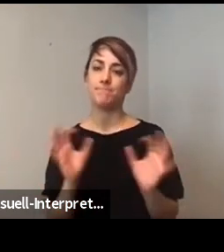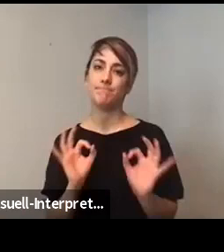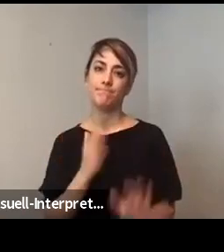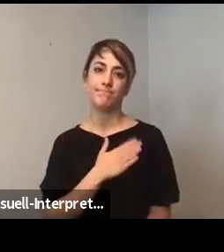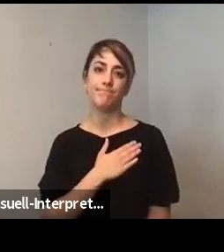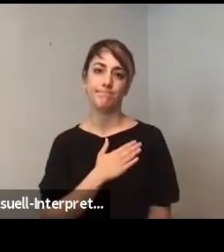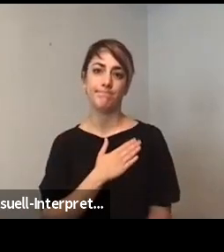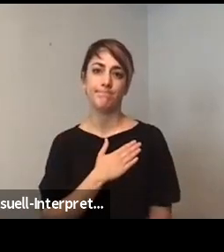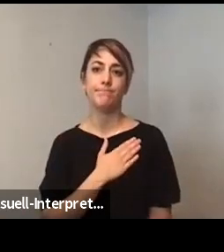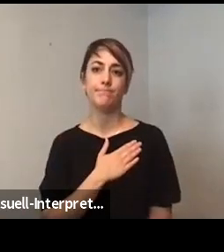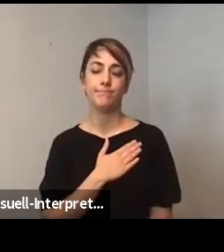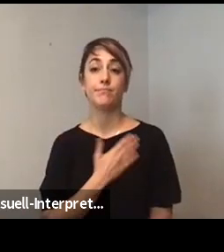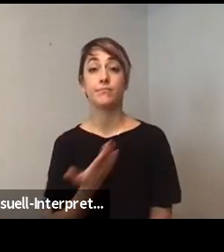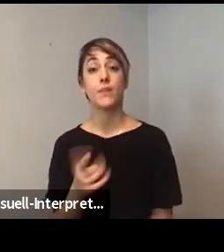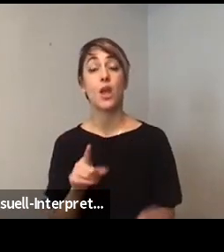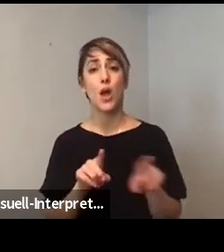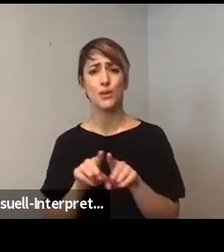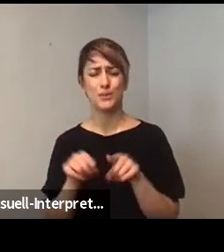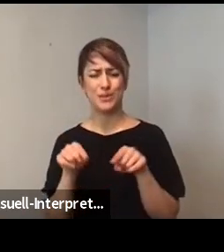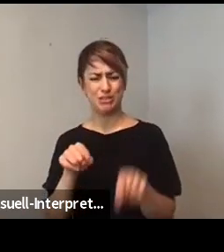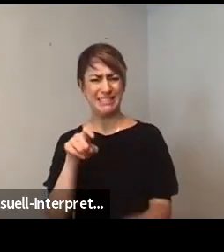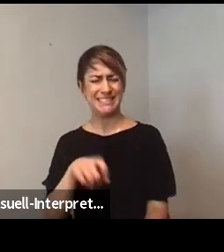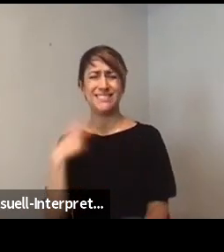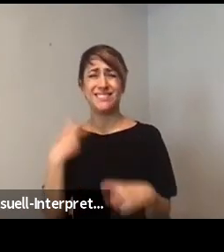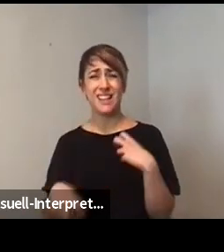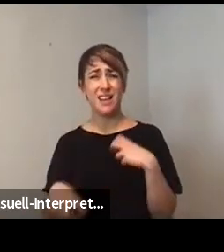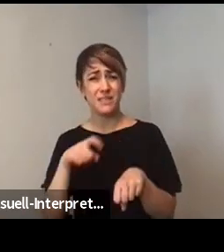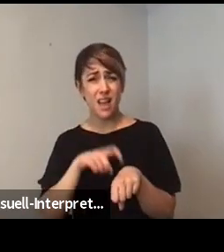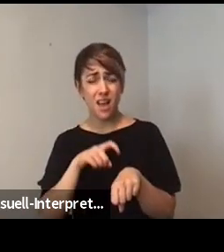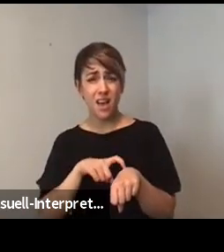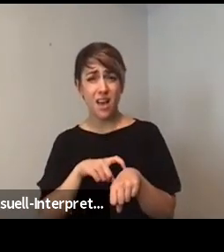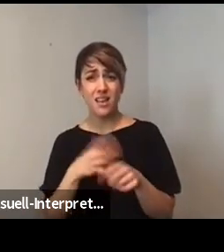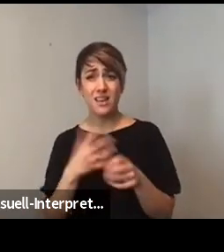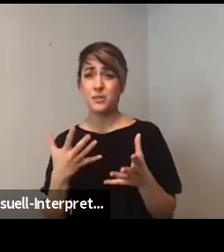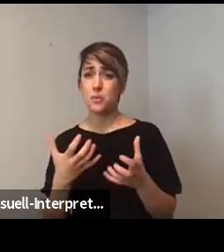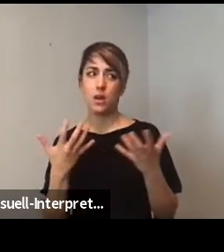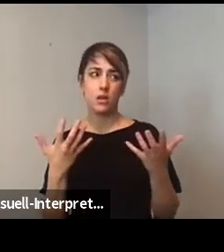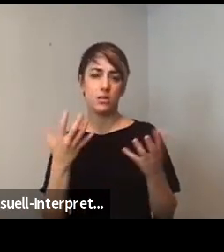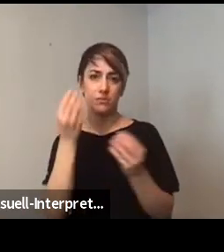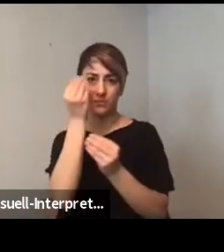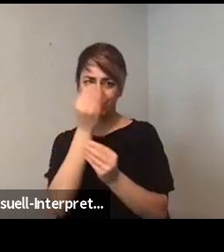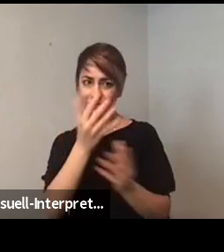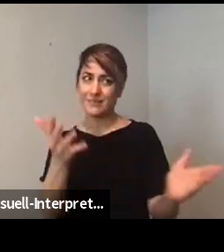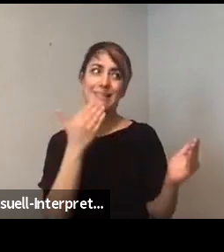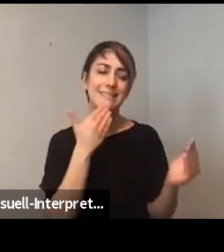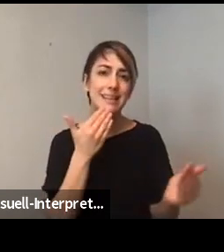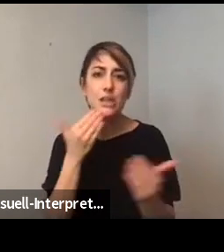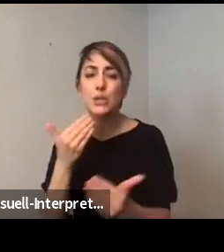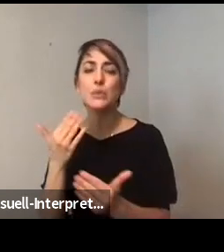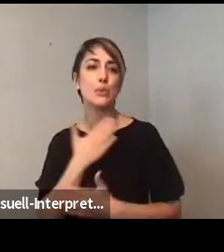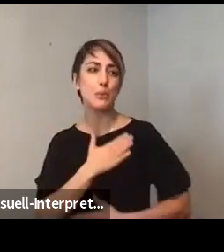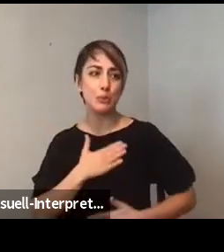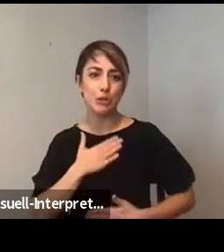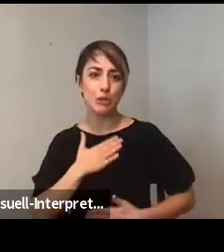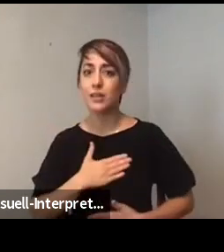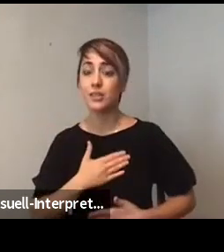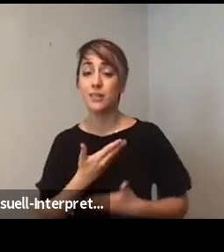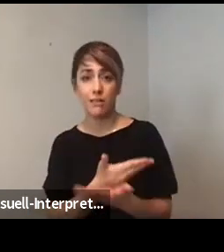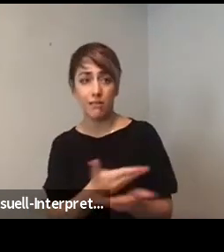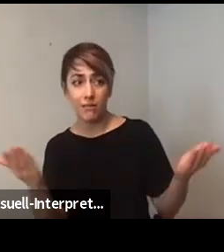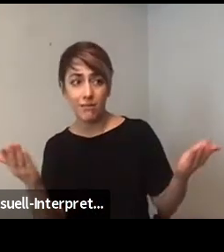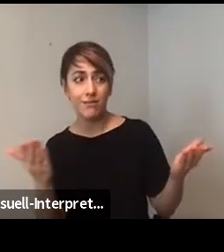want to show solidarity to our fellow theater makers and theater arts organizations here in Los Angeles and